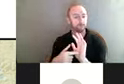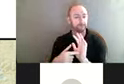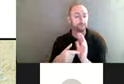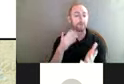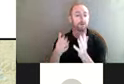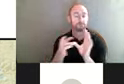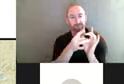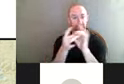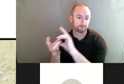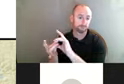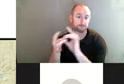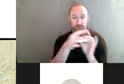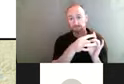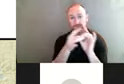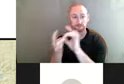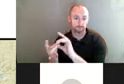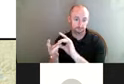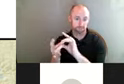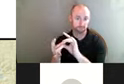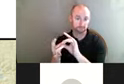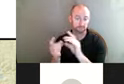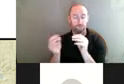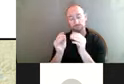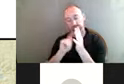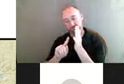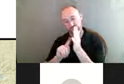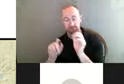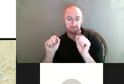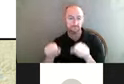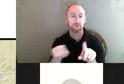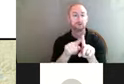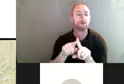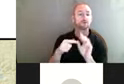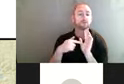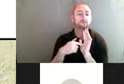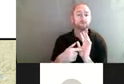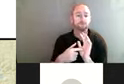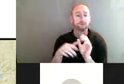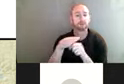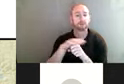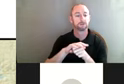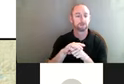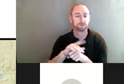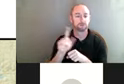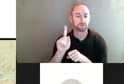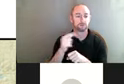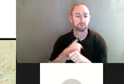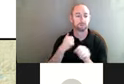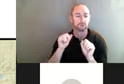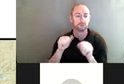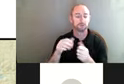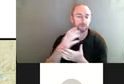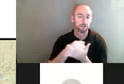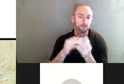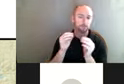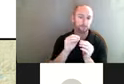a relationship that can be pursued further. And it also shows us areas where we could go to collect more